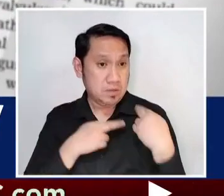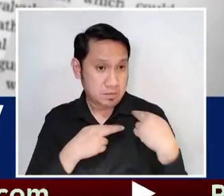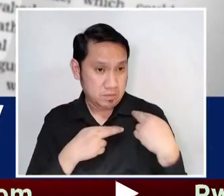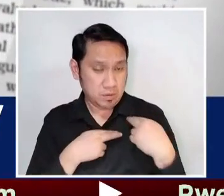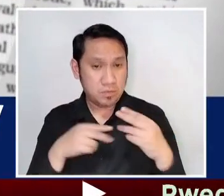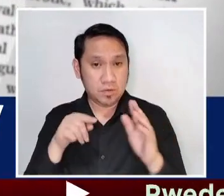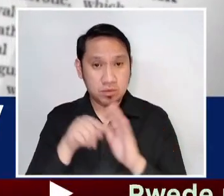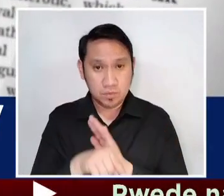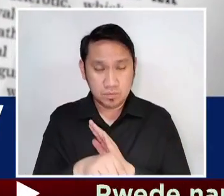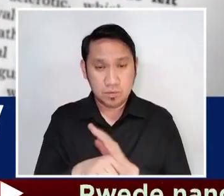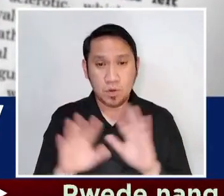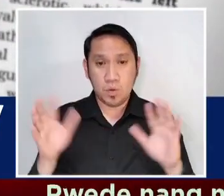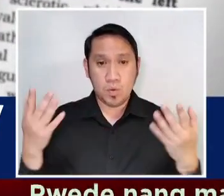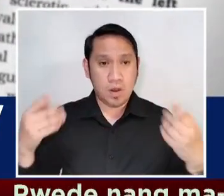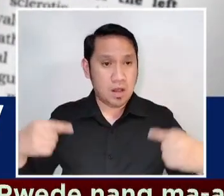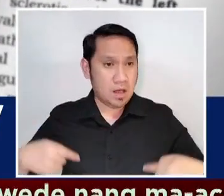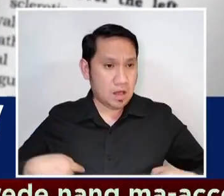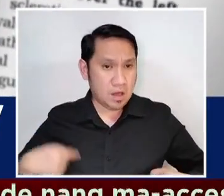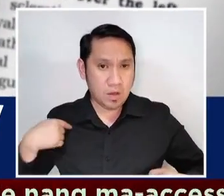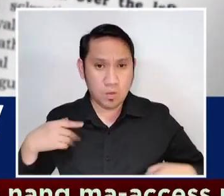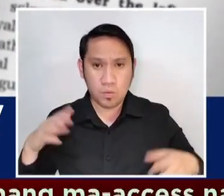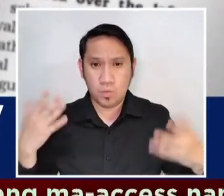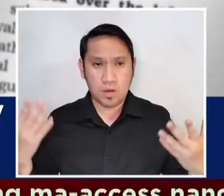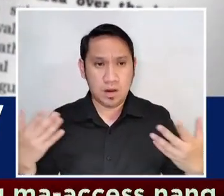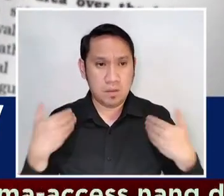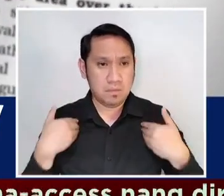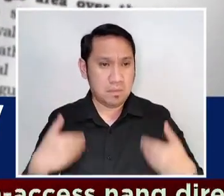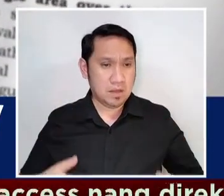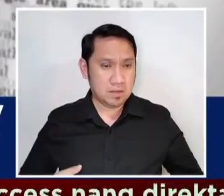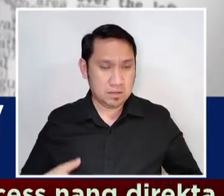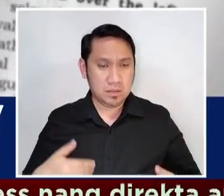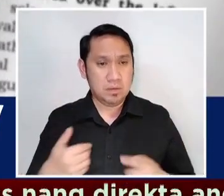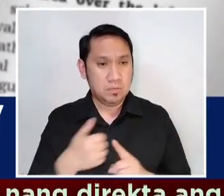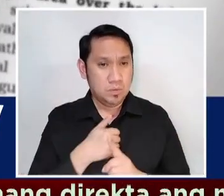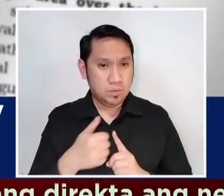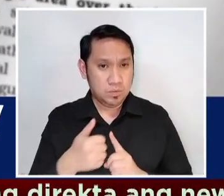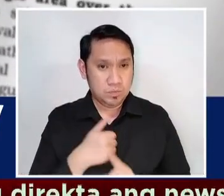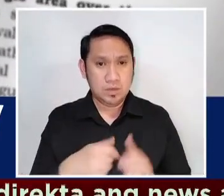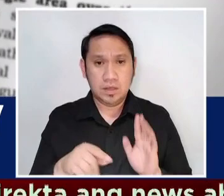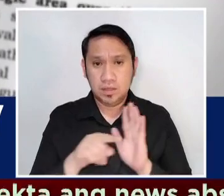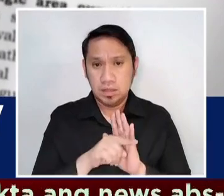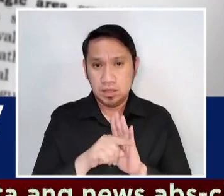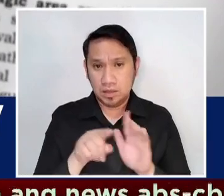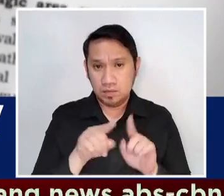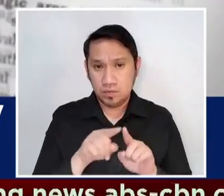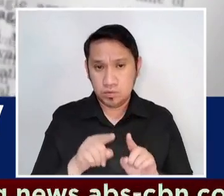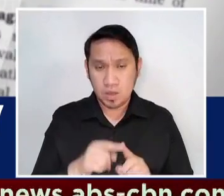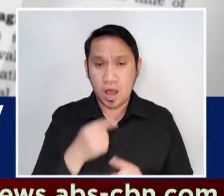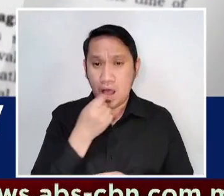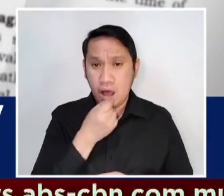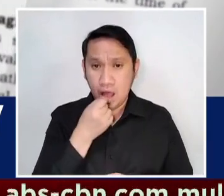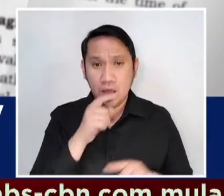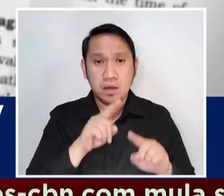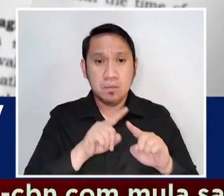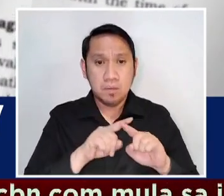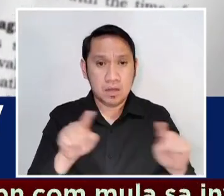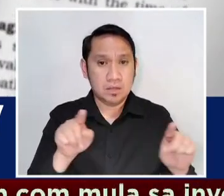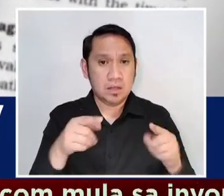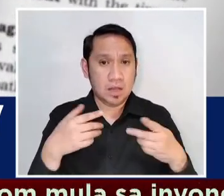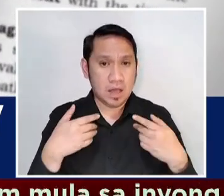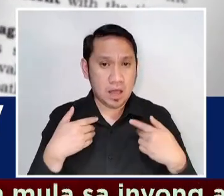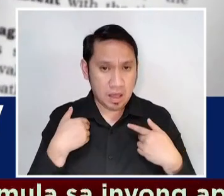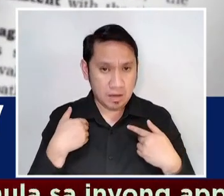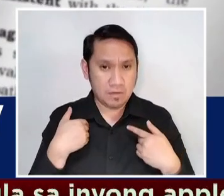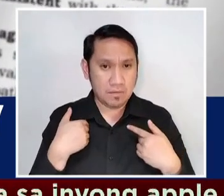walang gunshot wound at wala ring external physical injury na tinamok si Villamor. Negative din sa COVID, pero may sinasabing